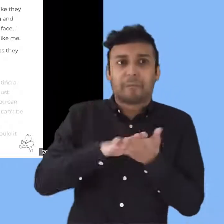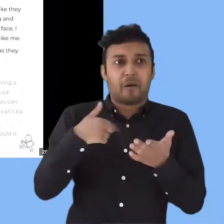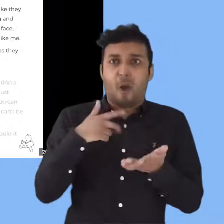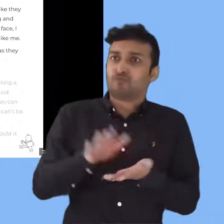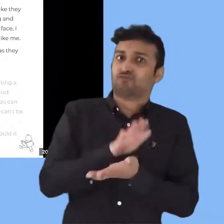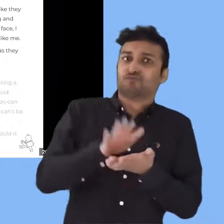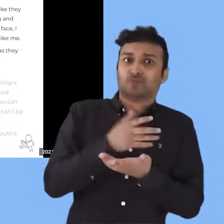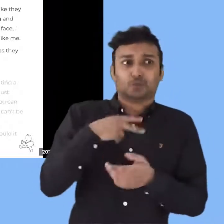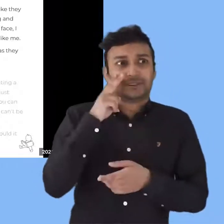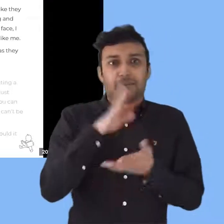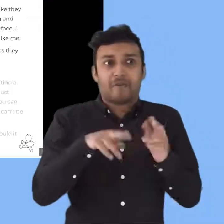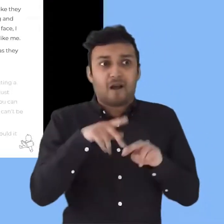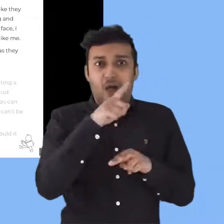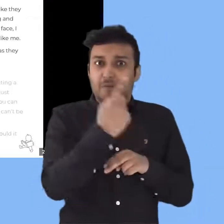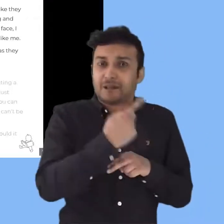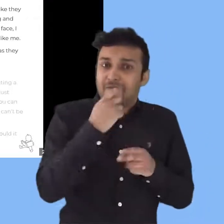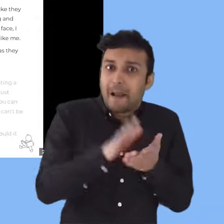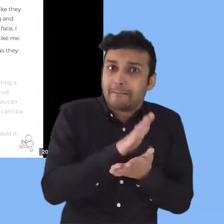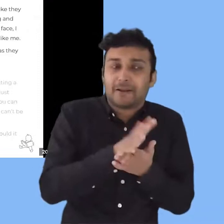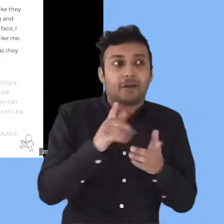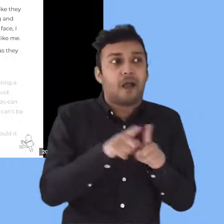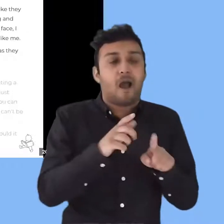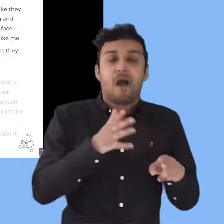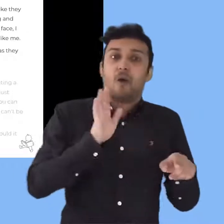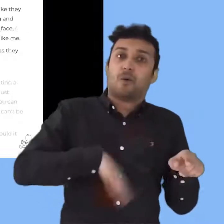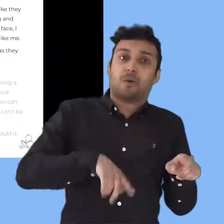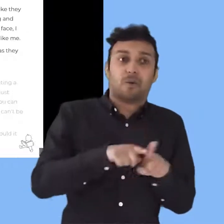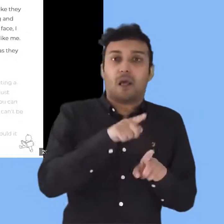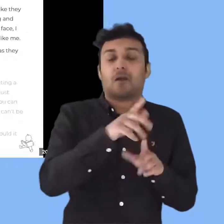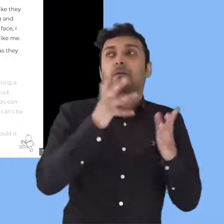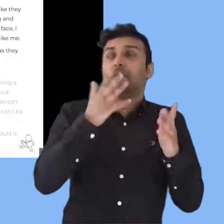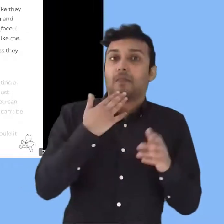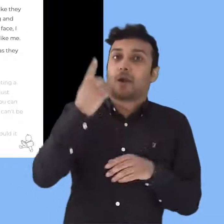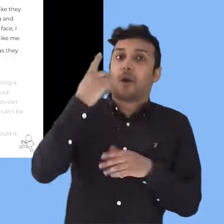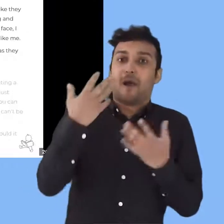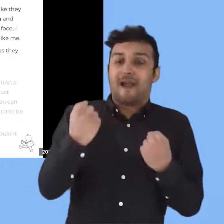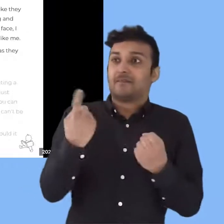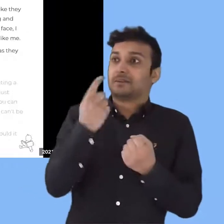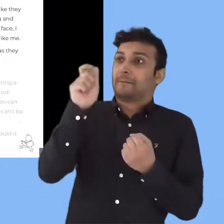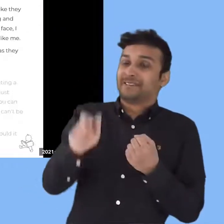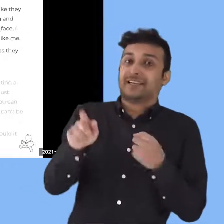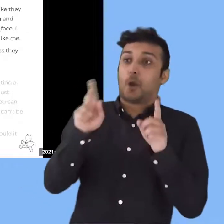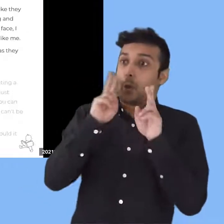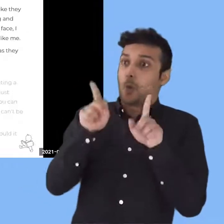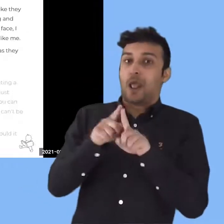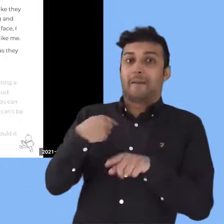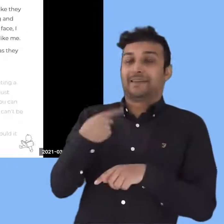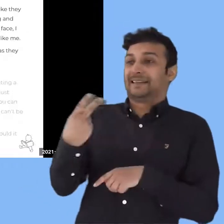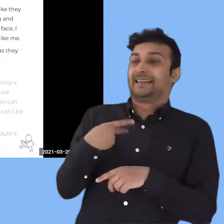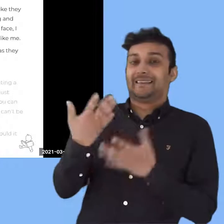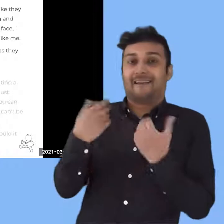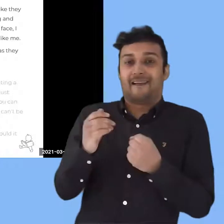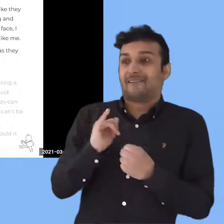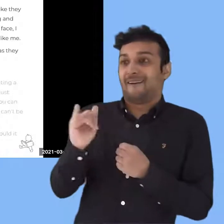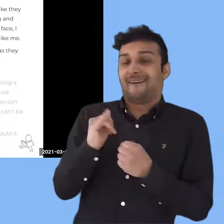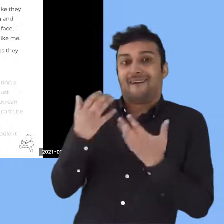there's relief on their face. I can say, oh, we're not the only ones, or thank God there is someone here I can talk to that looks like me. For